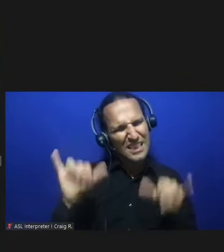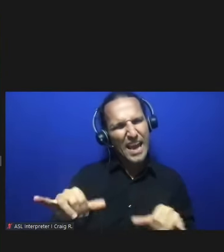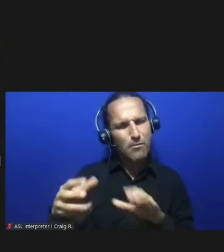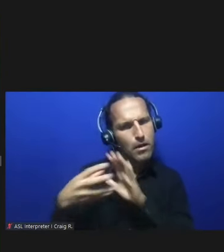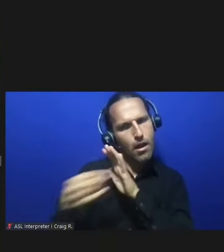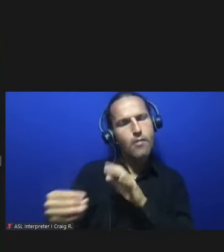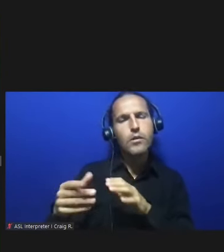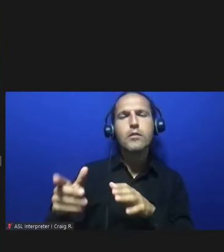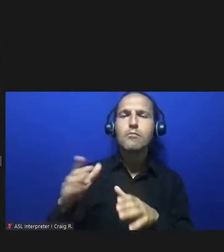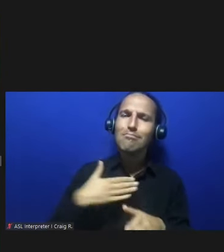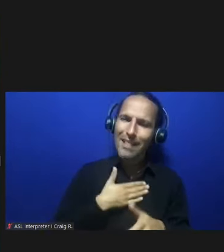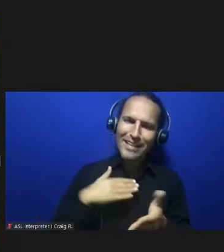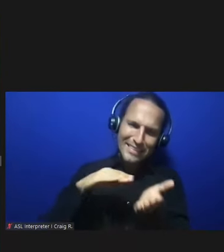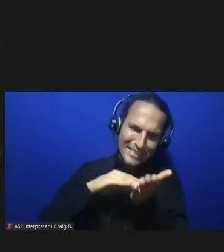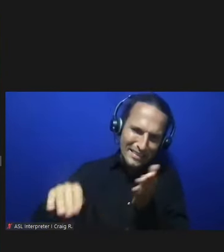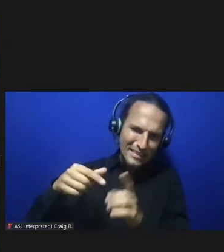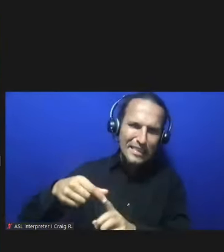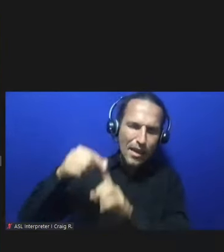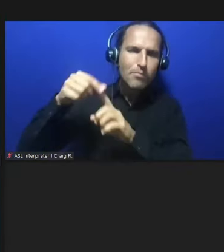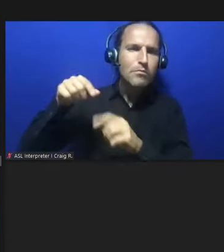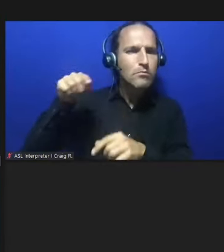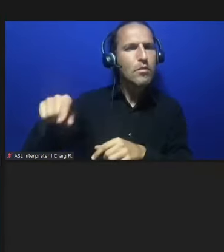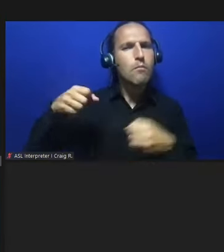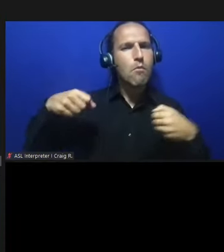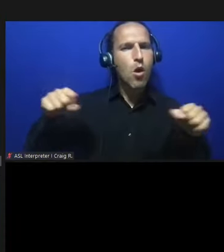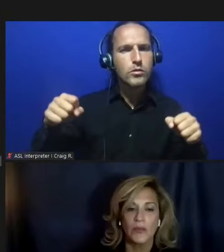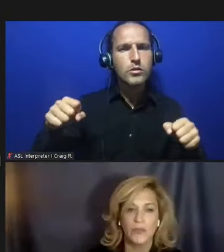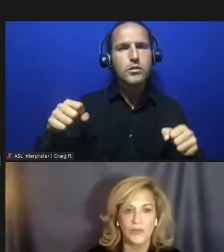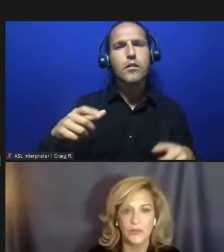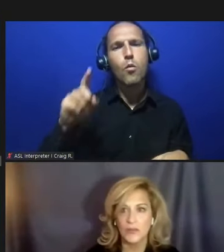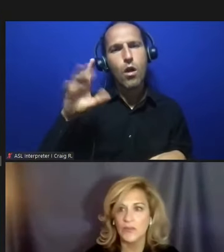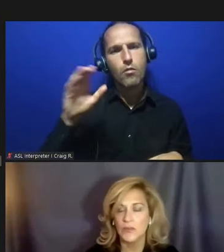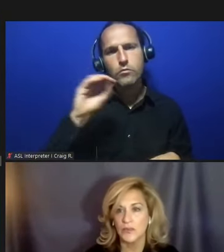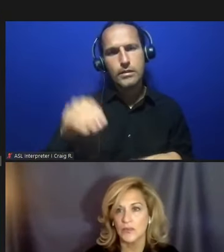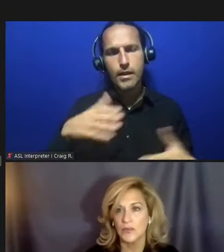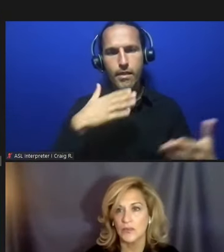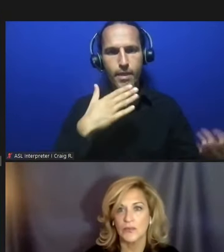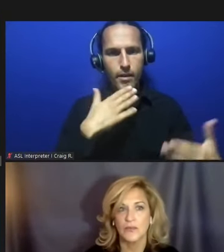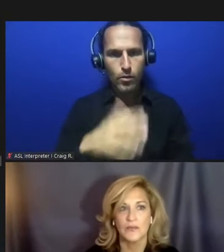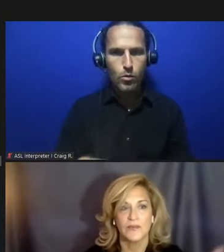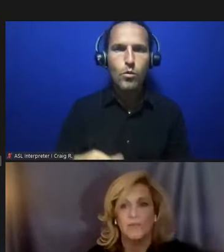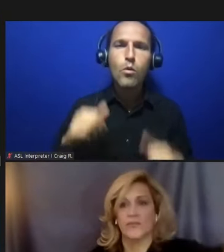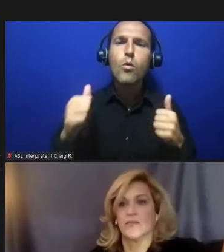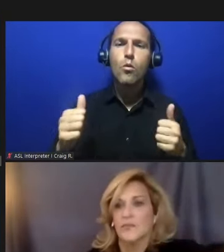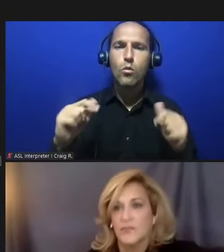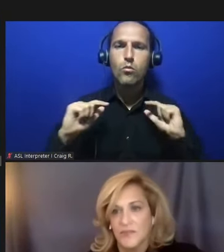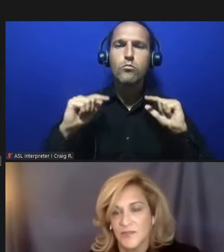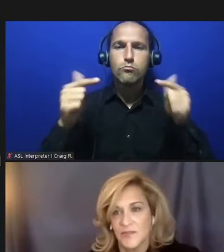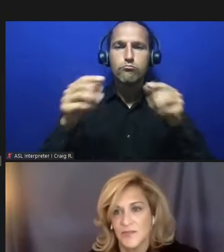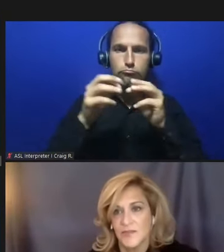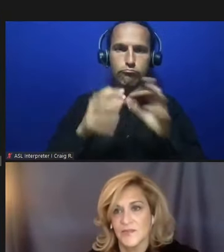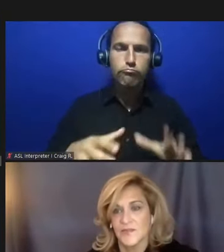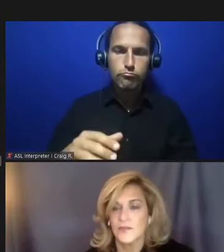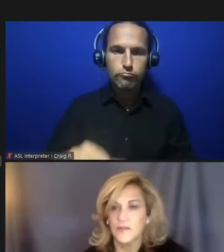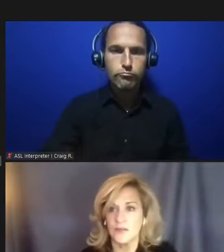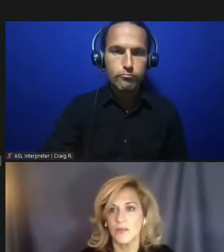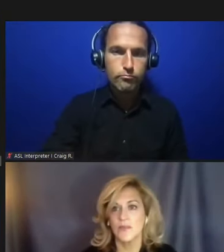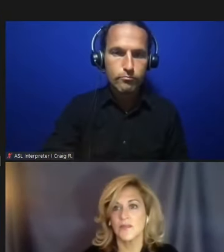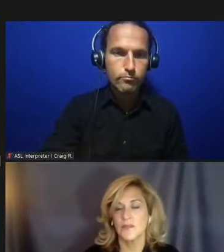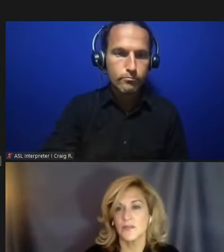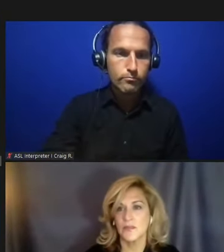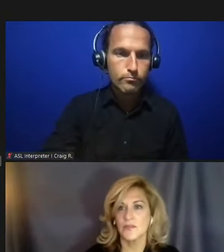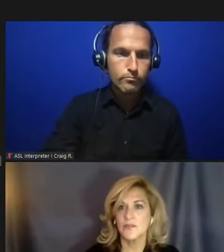100% exemption. Thank you. Thank you. Our next speaker is